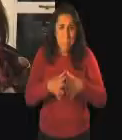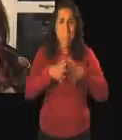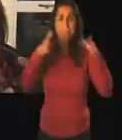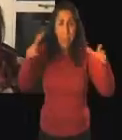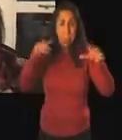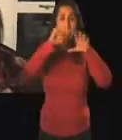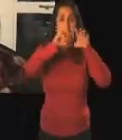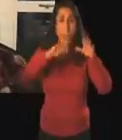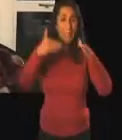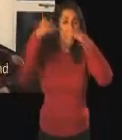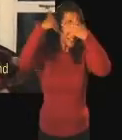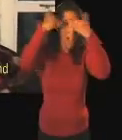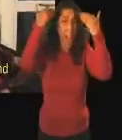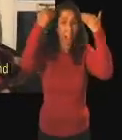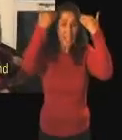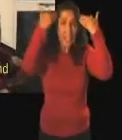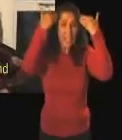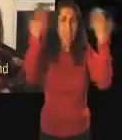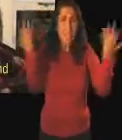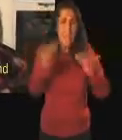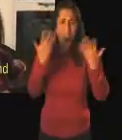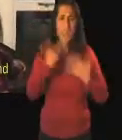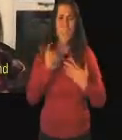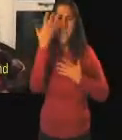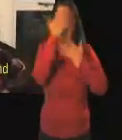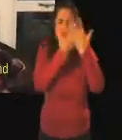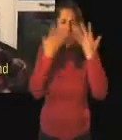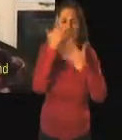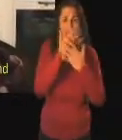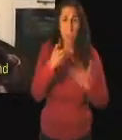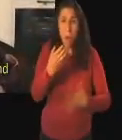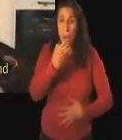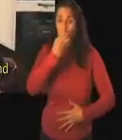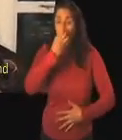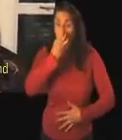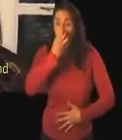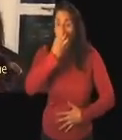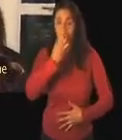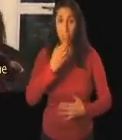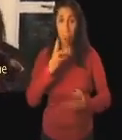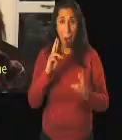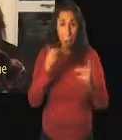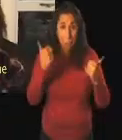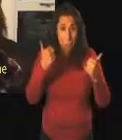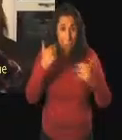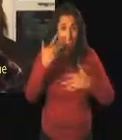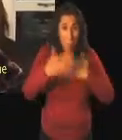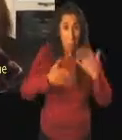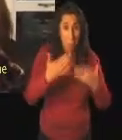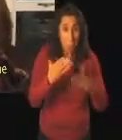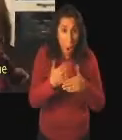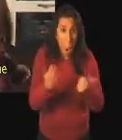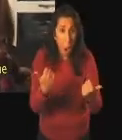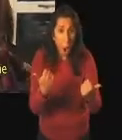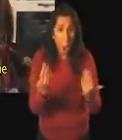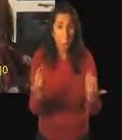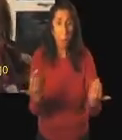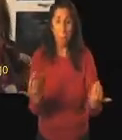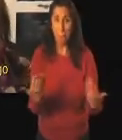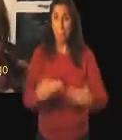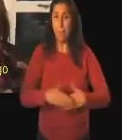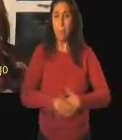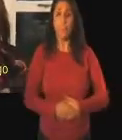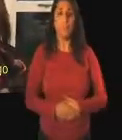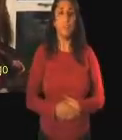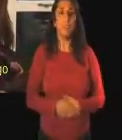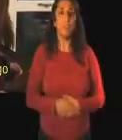big surgery, big kind of invasive surgery and obviously anxieties around the